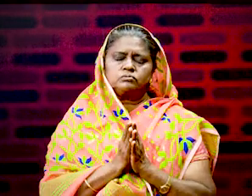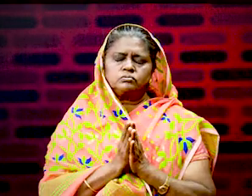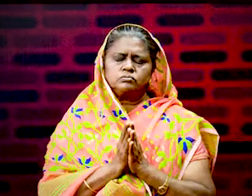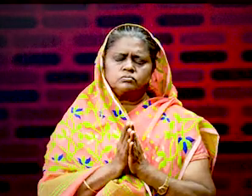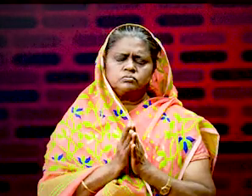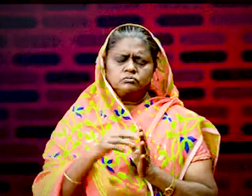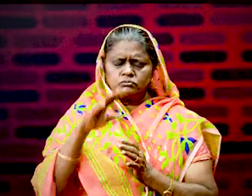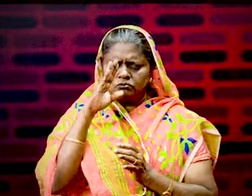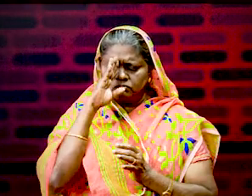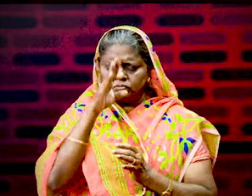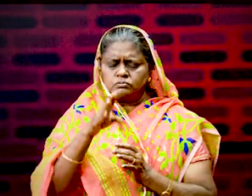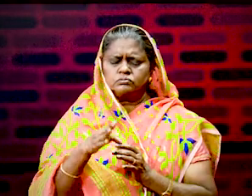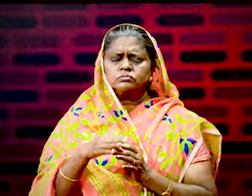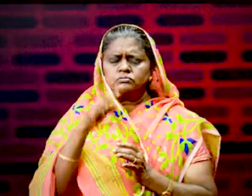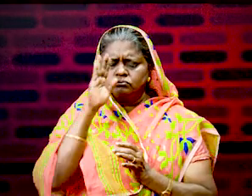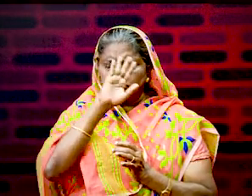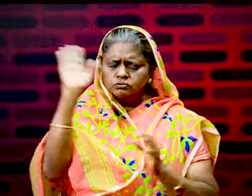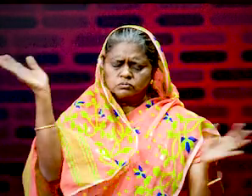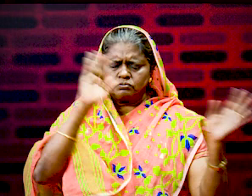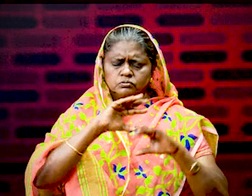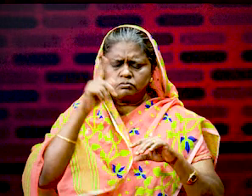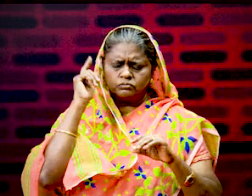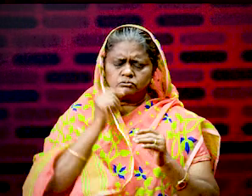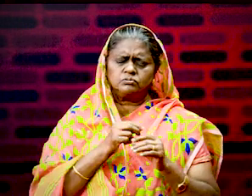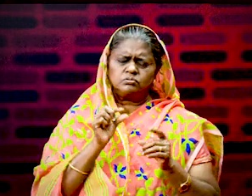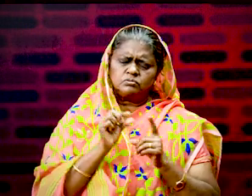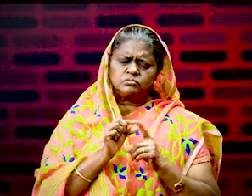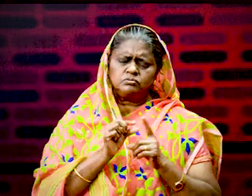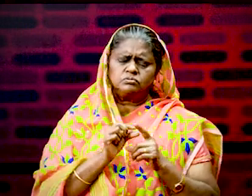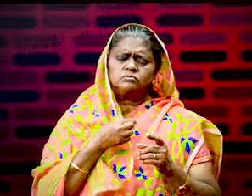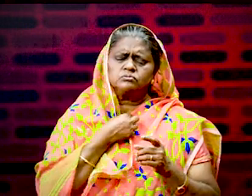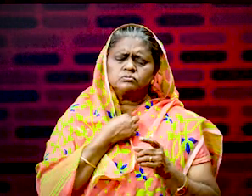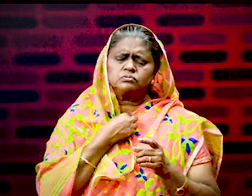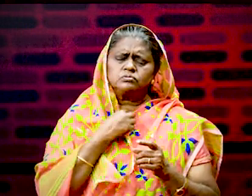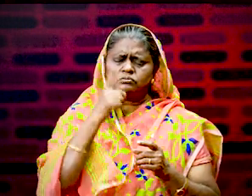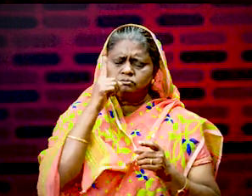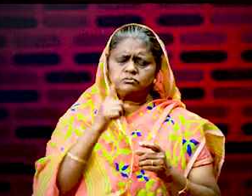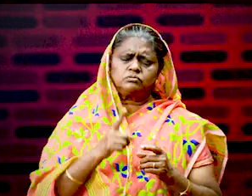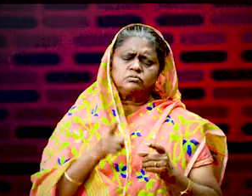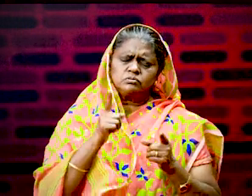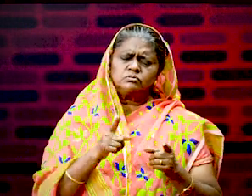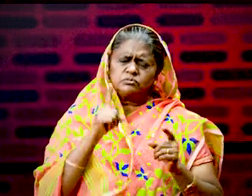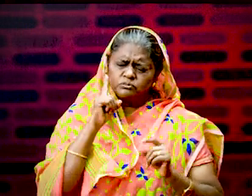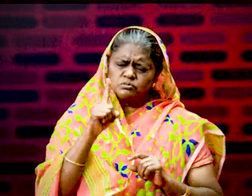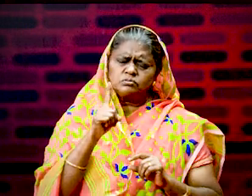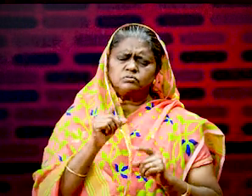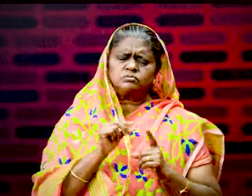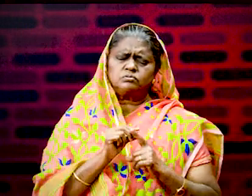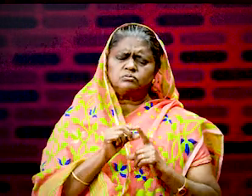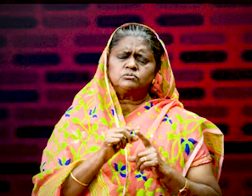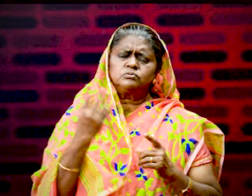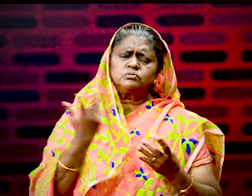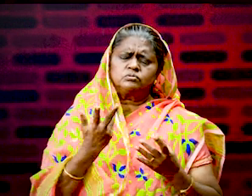Father, I thank You and praise You for Your precious promise, O God. Lord, You are the only person who